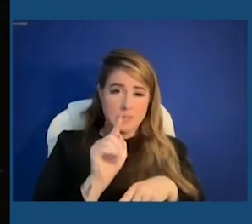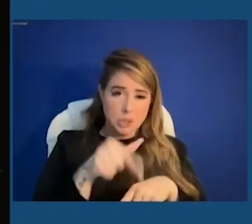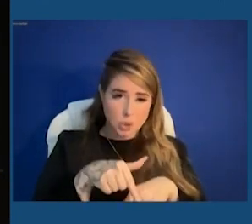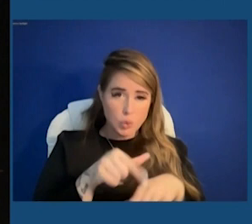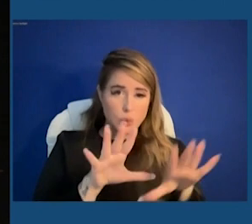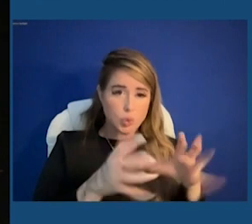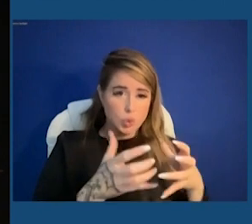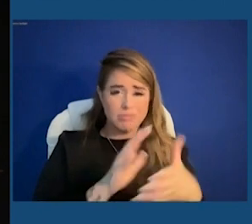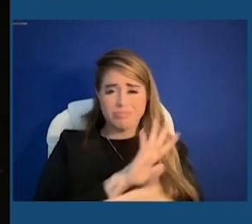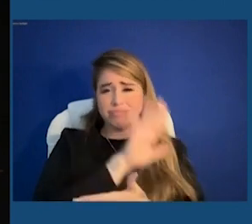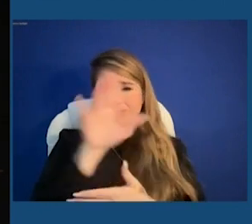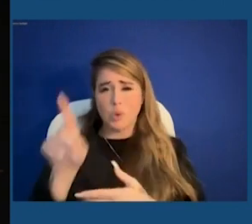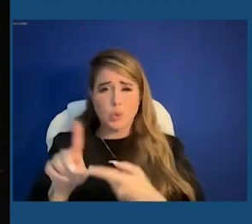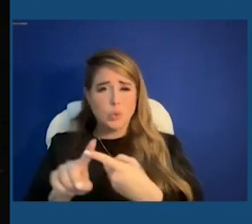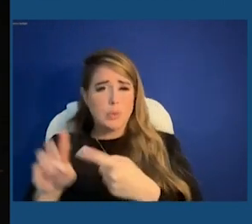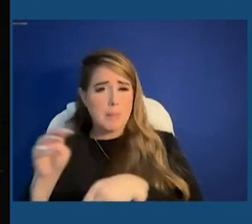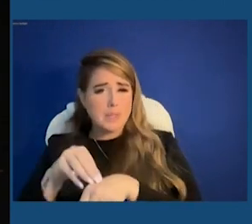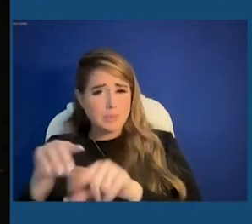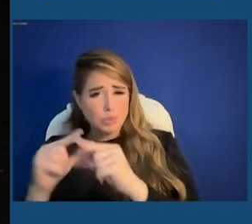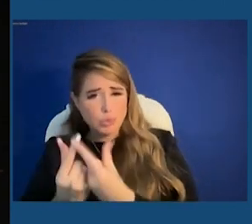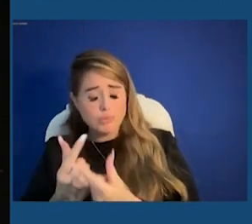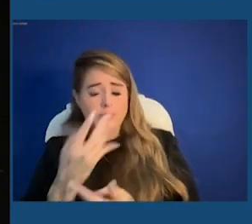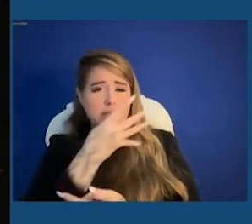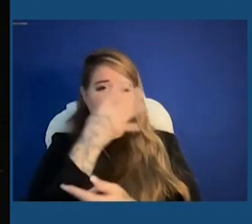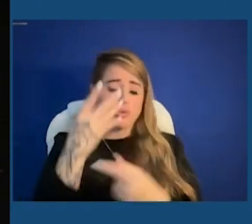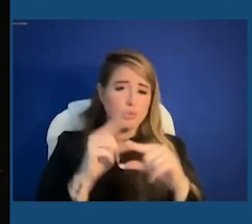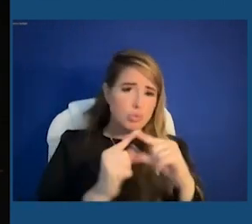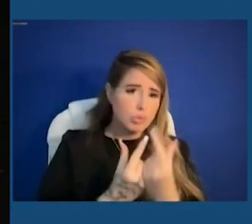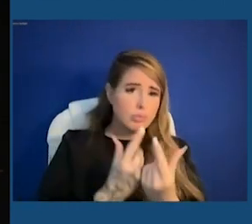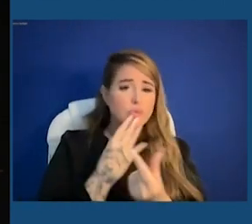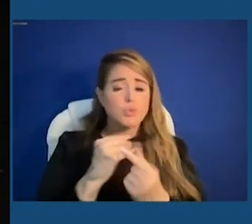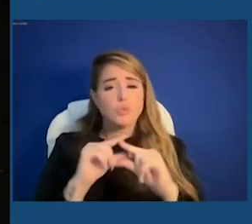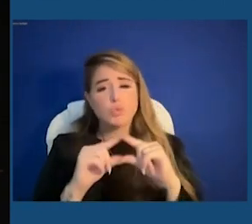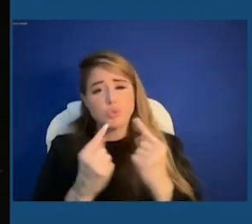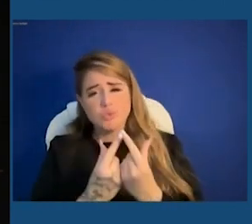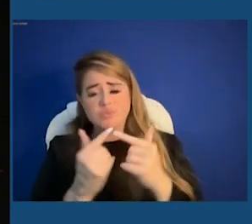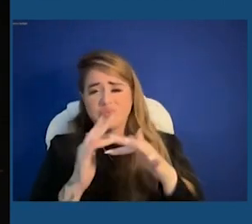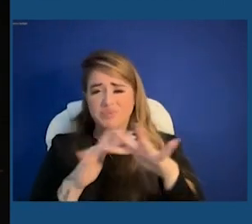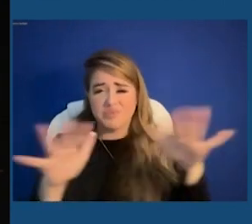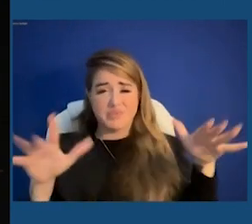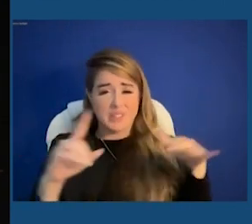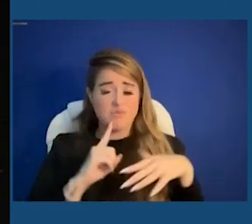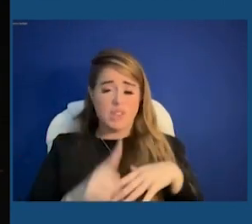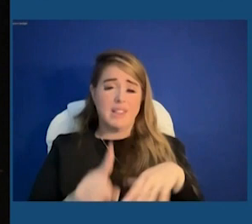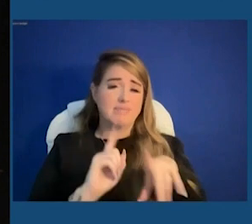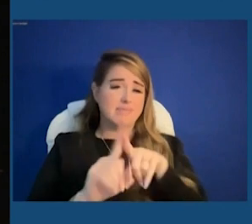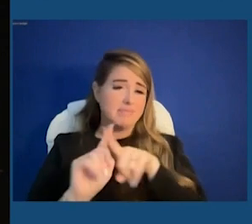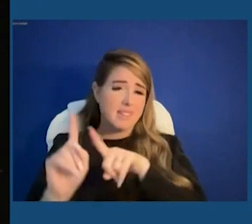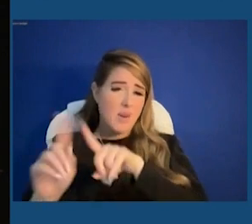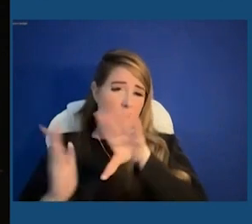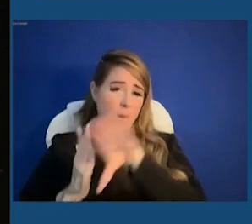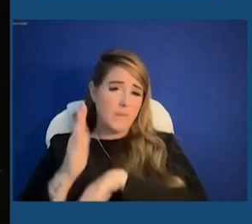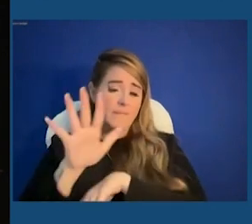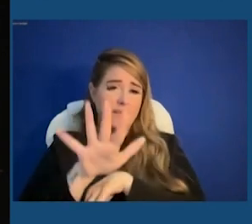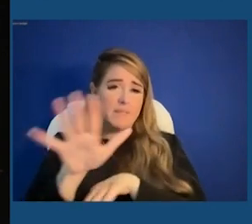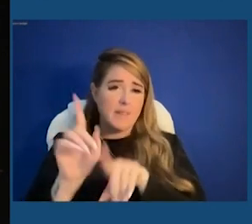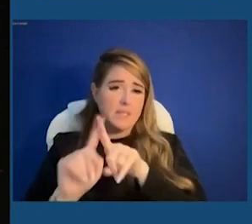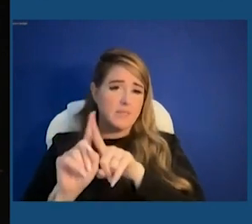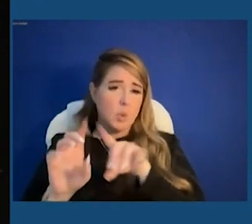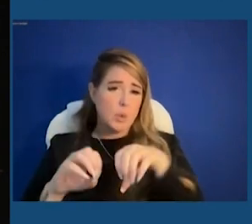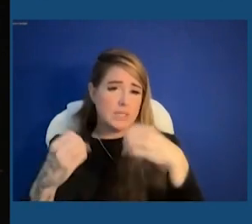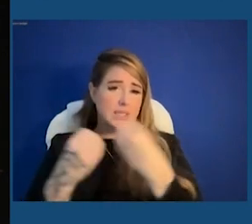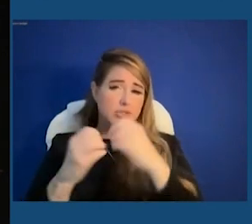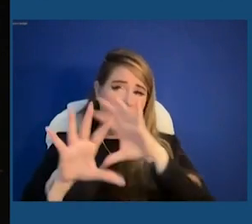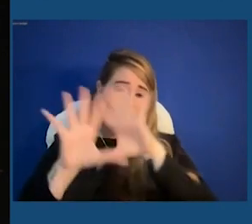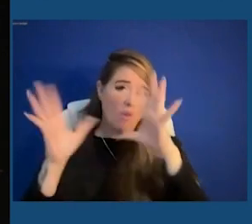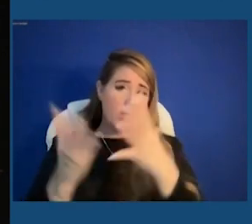to Muslim groups to immigrant groups to Jewish groups, just the plethora, more than 55 organizations across this city.